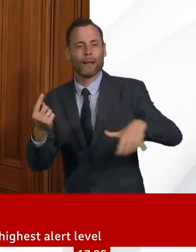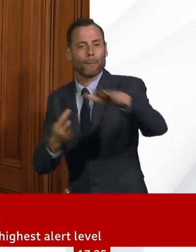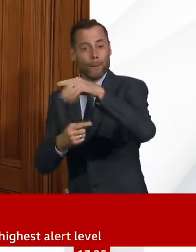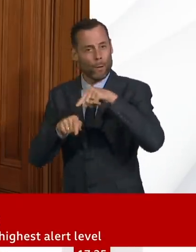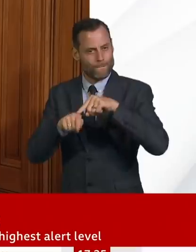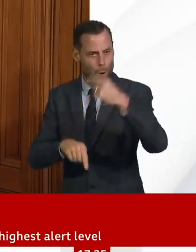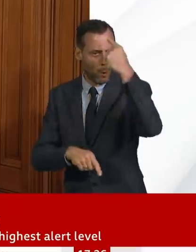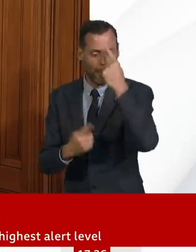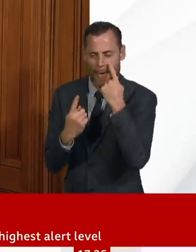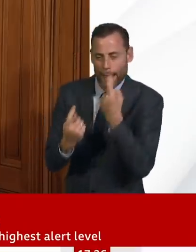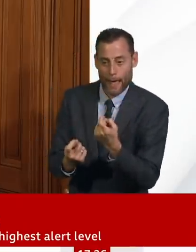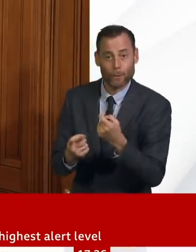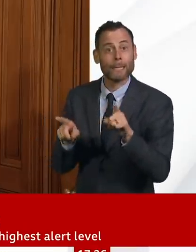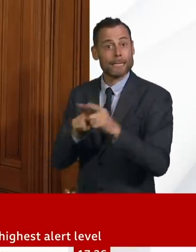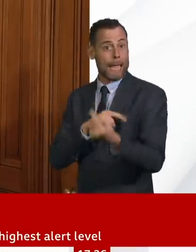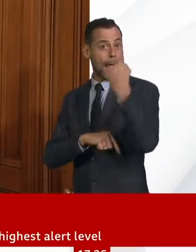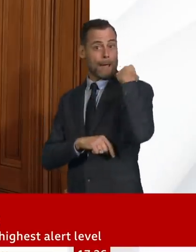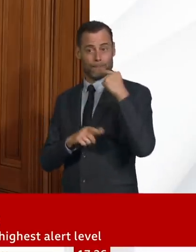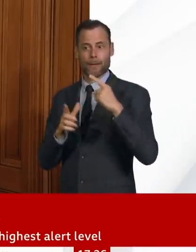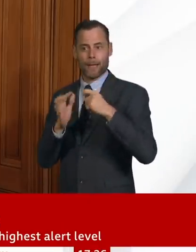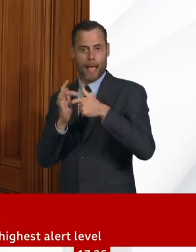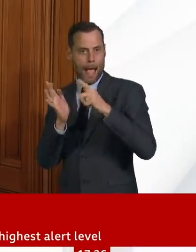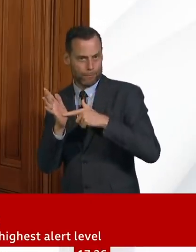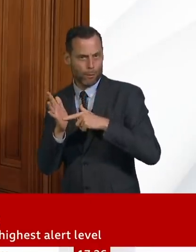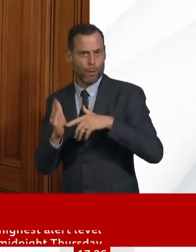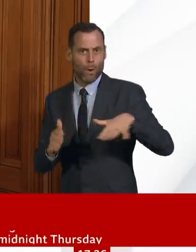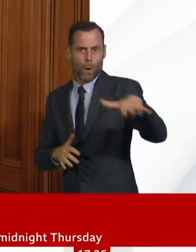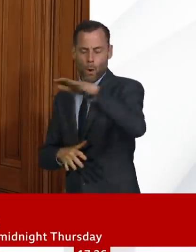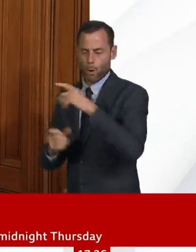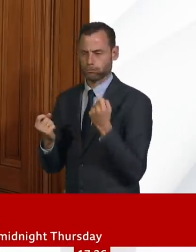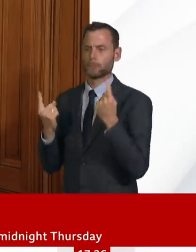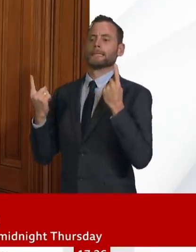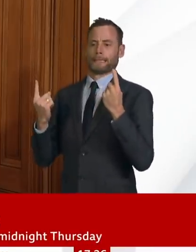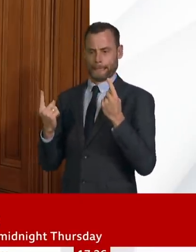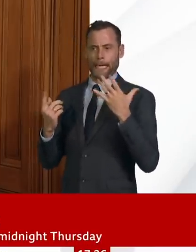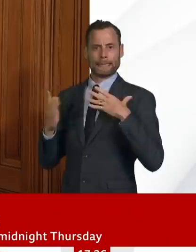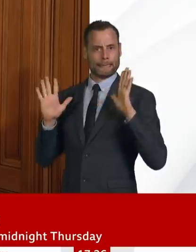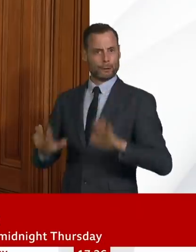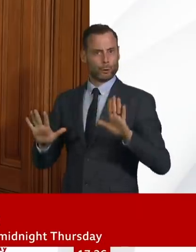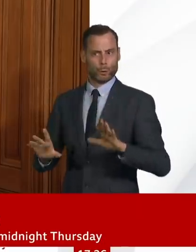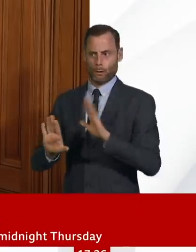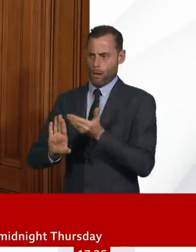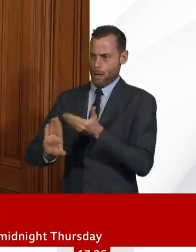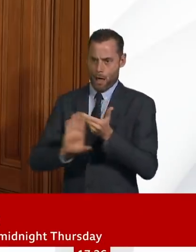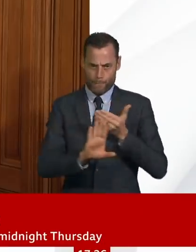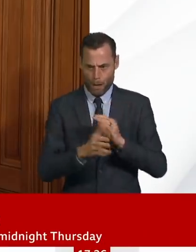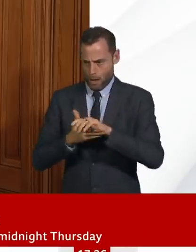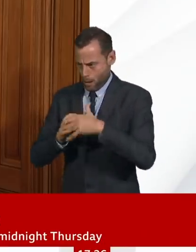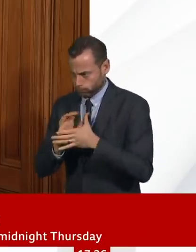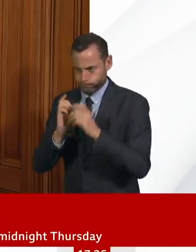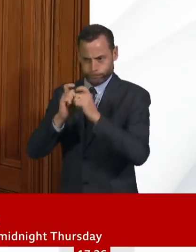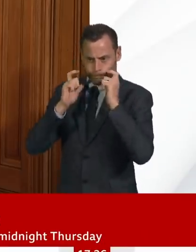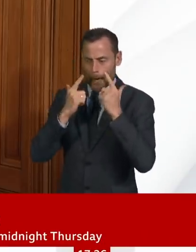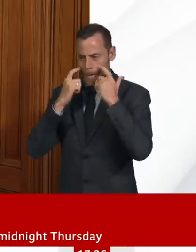May, and we saw what happened. R came below 1, and death rates and hospital rates began to fall. So we know these measures